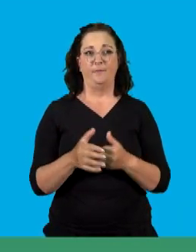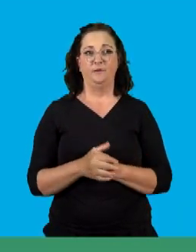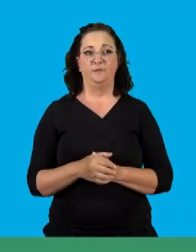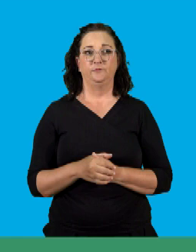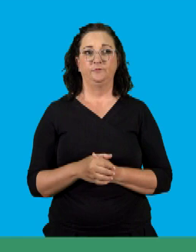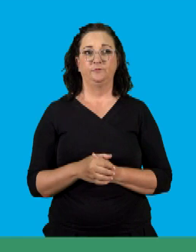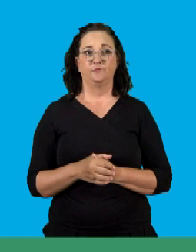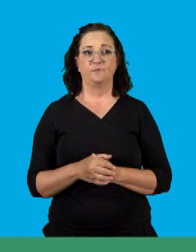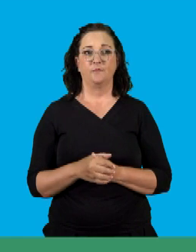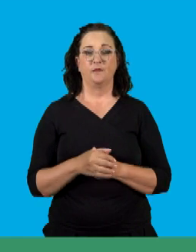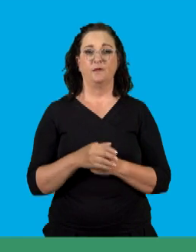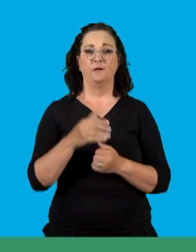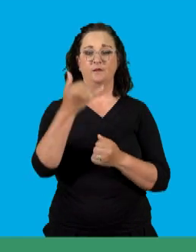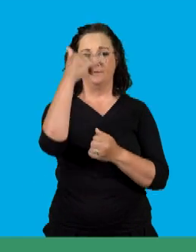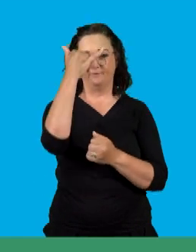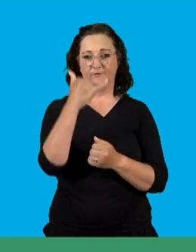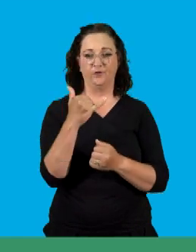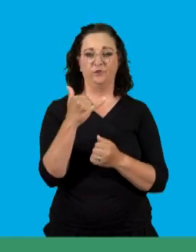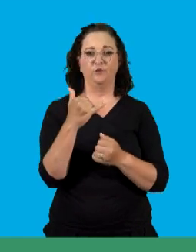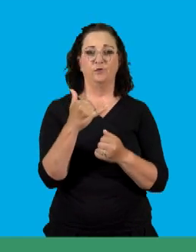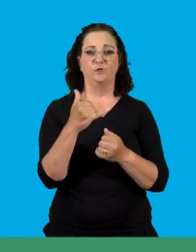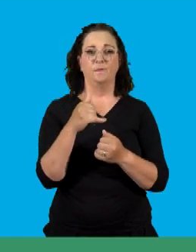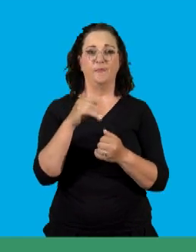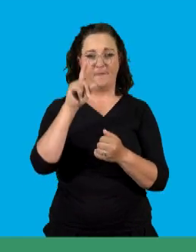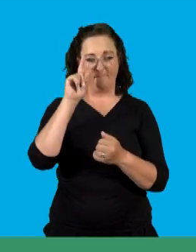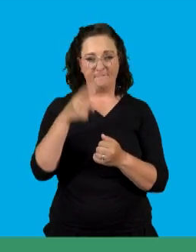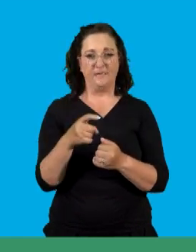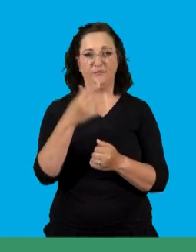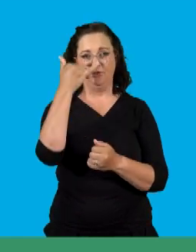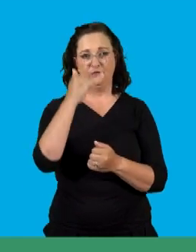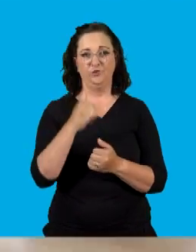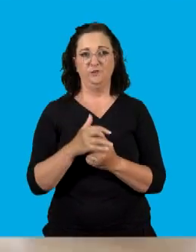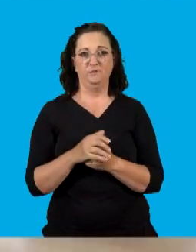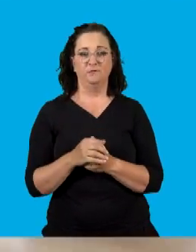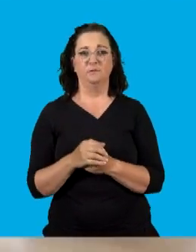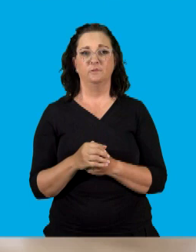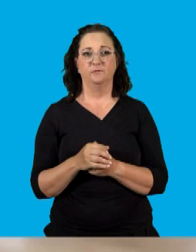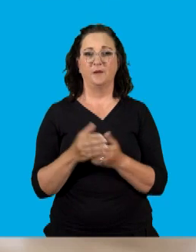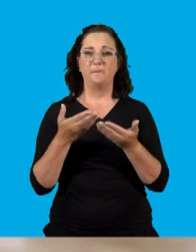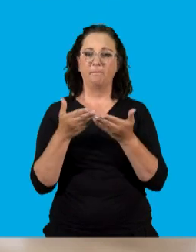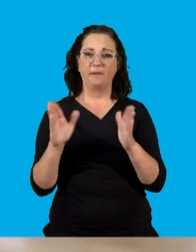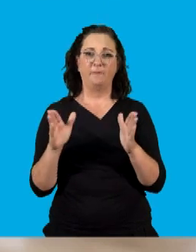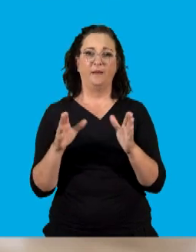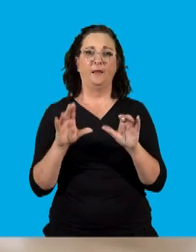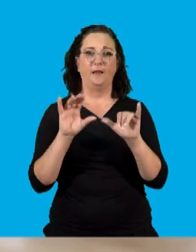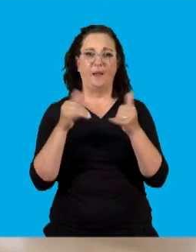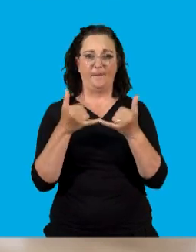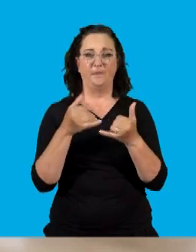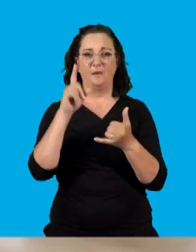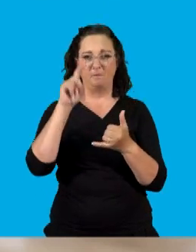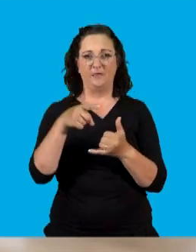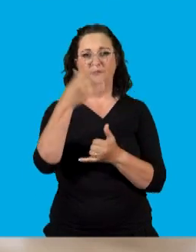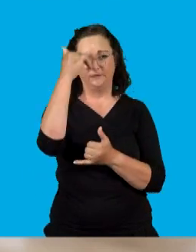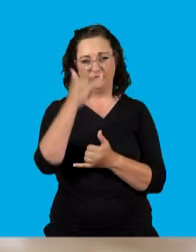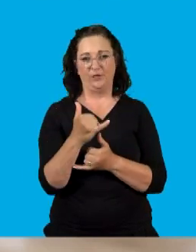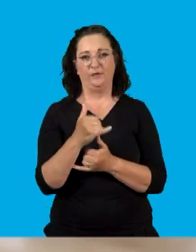Auditing of financial statements are compulsory. So here's a disadvantage. Financial statements of a public company, they